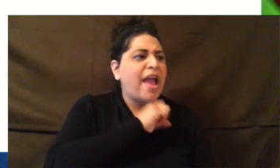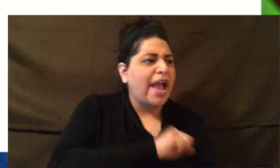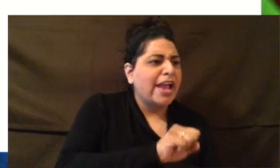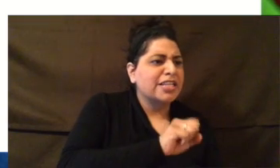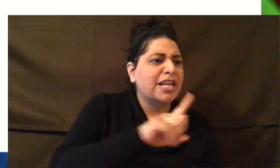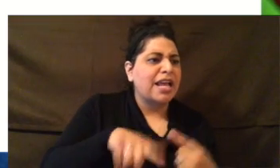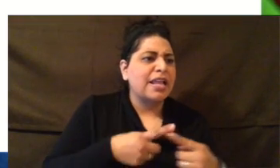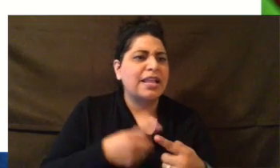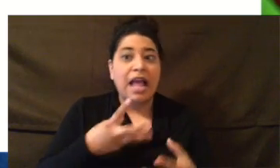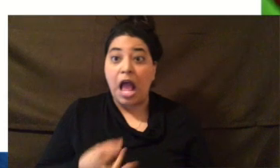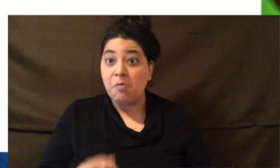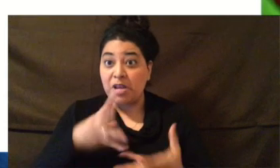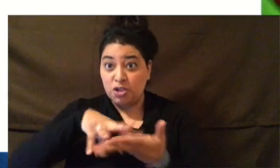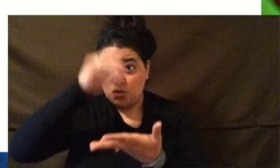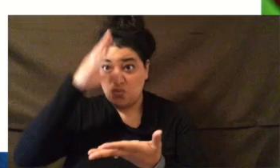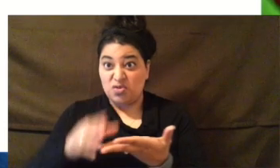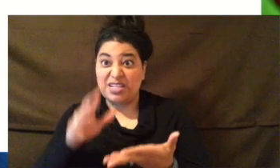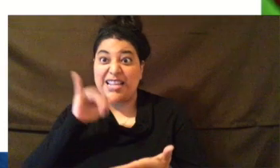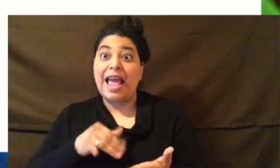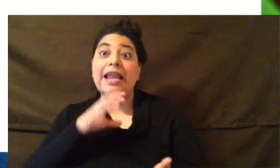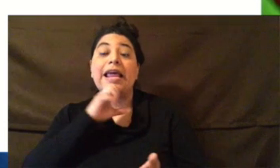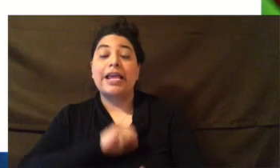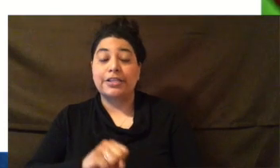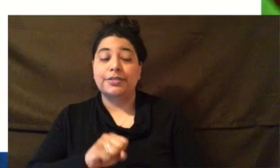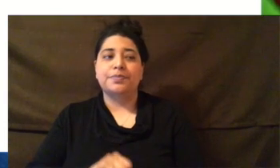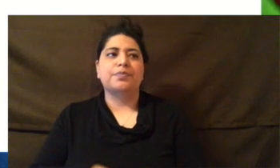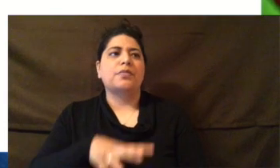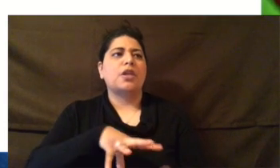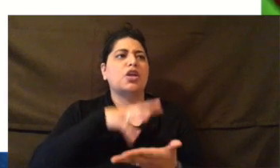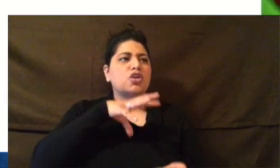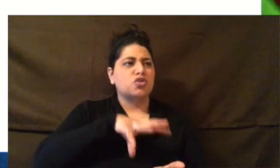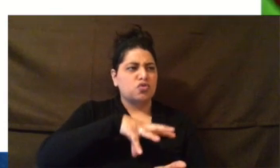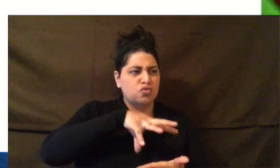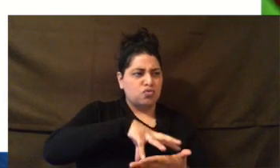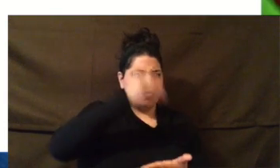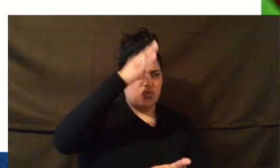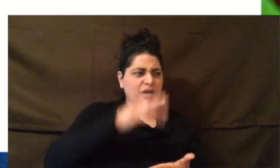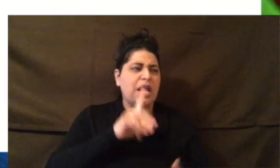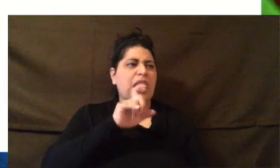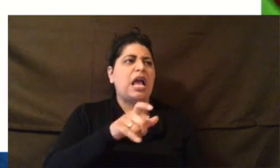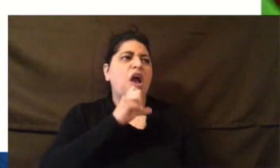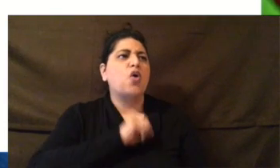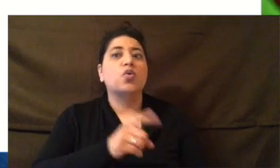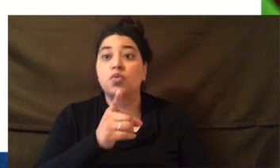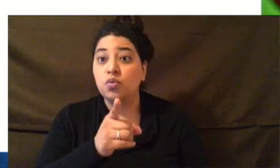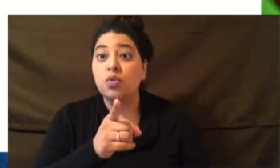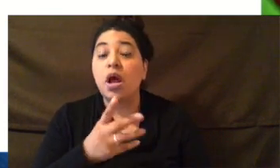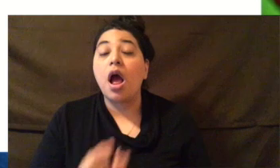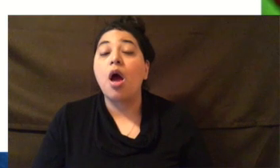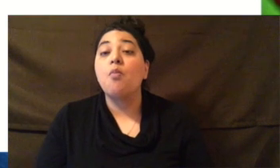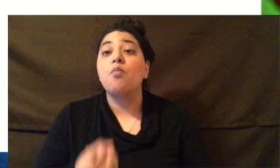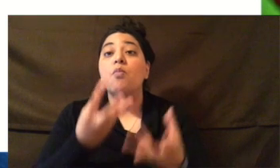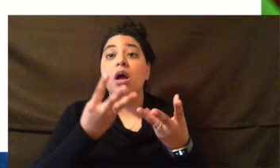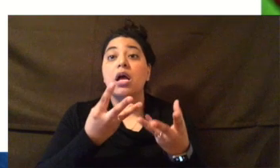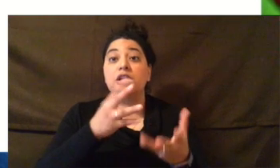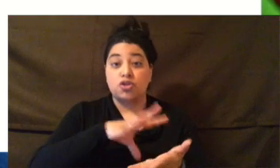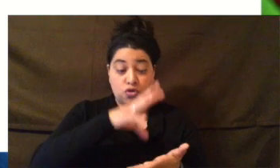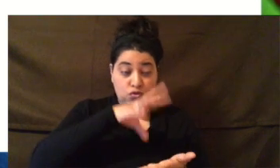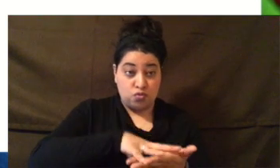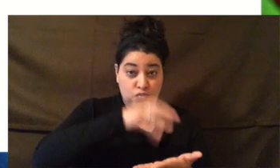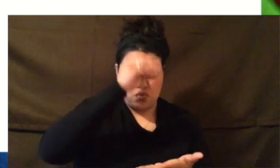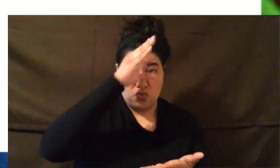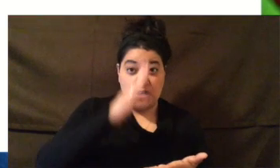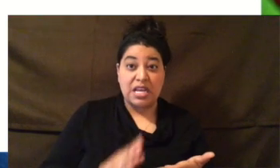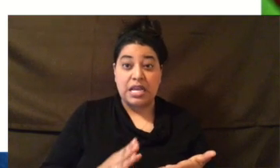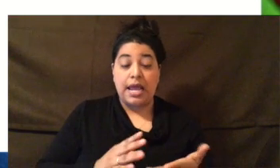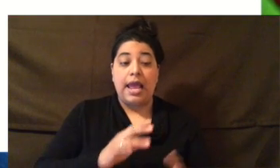of students that are that age, okay? So the students were asked how old they are. How many more students are 8 years